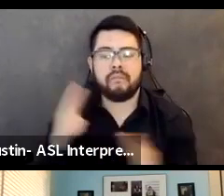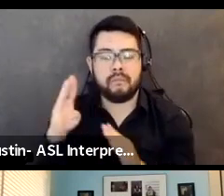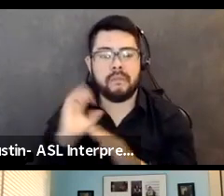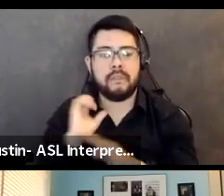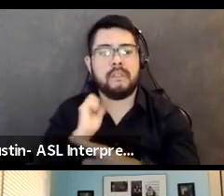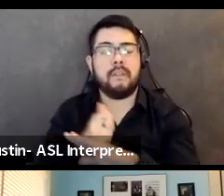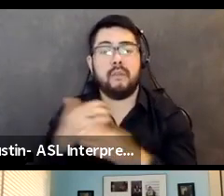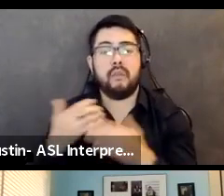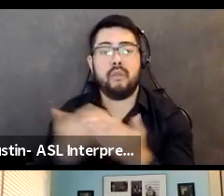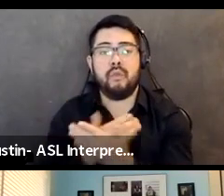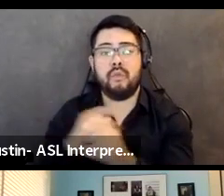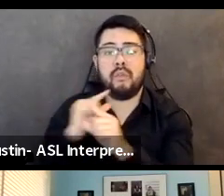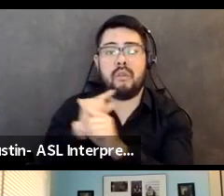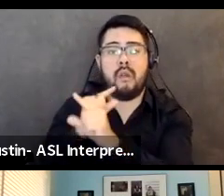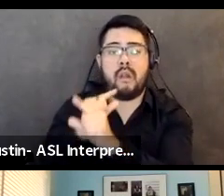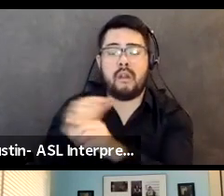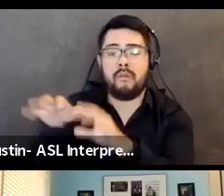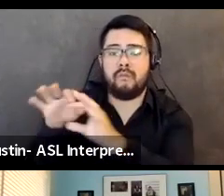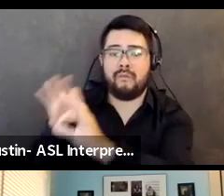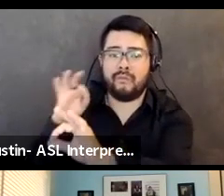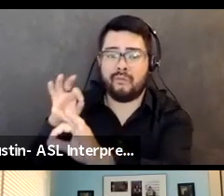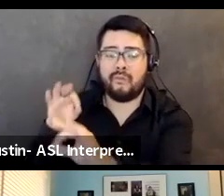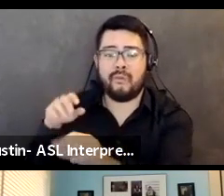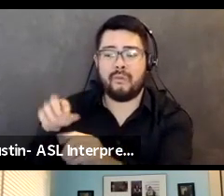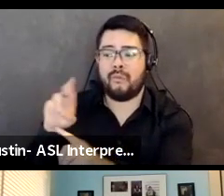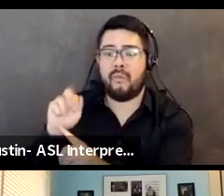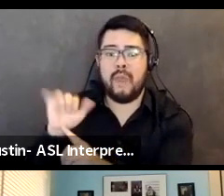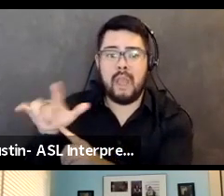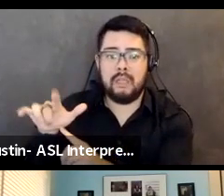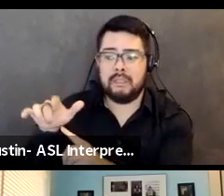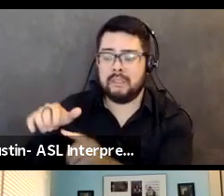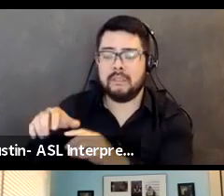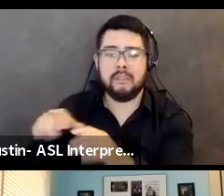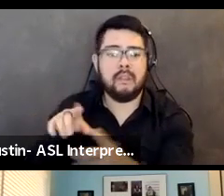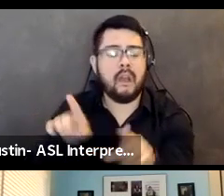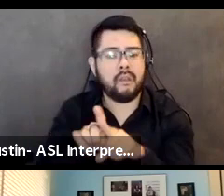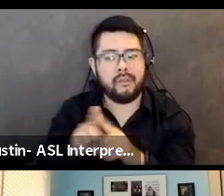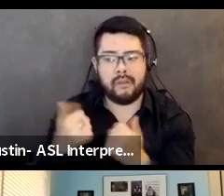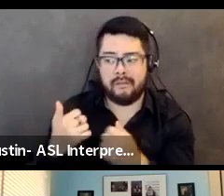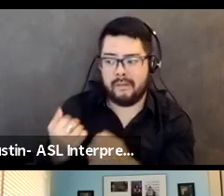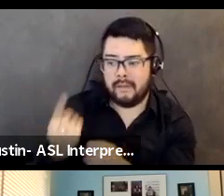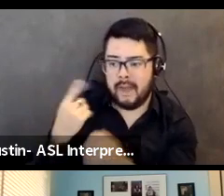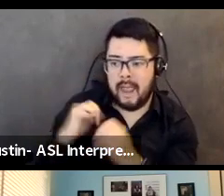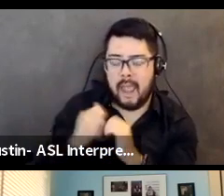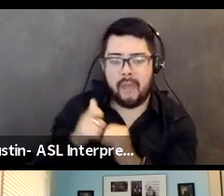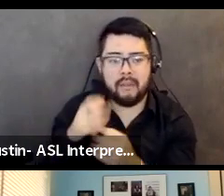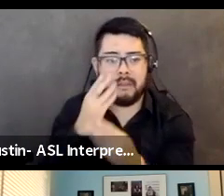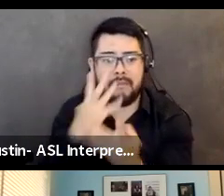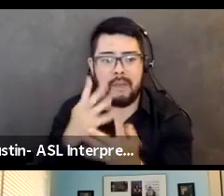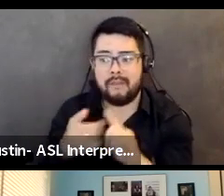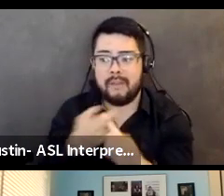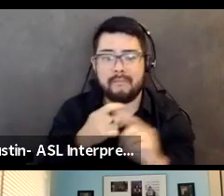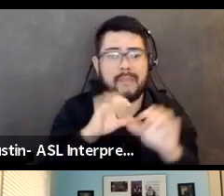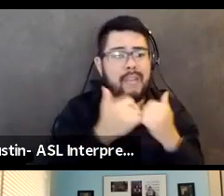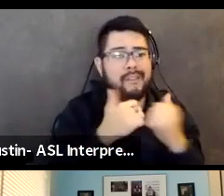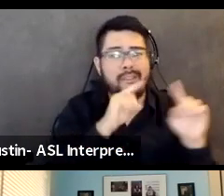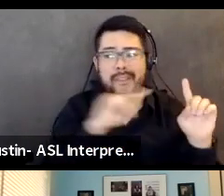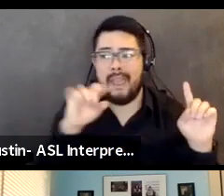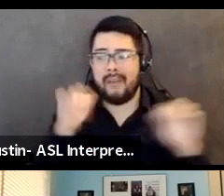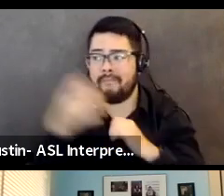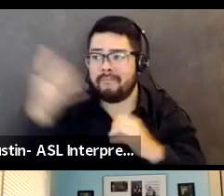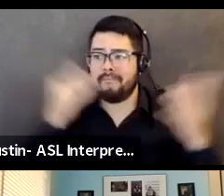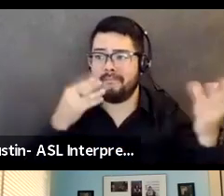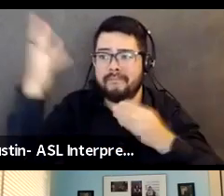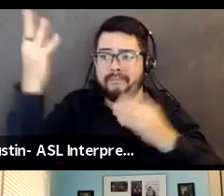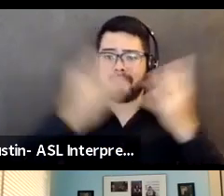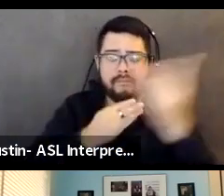guard rails recognizing also the difficulty in trying to get some of this data between agencies and the work that you put into